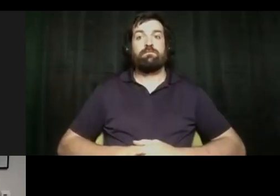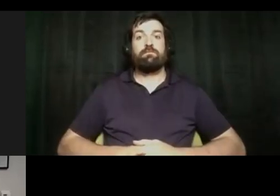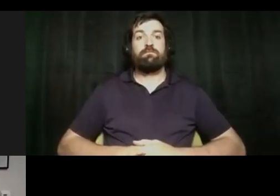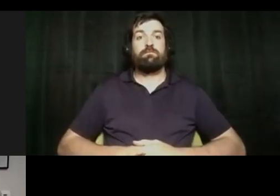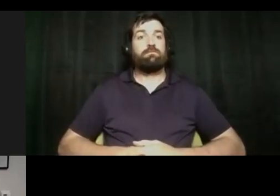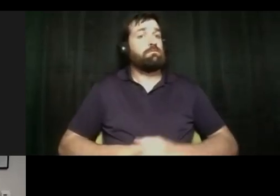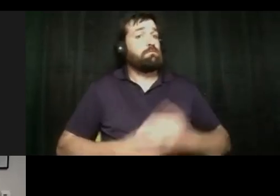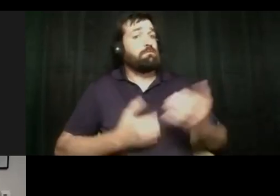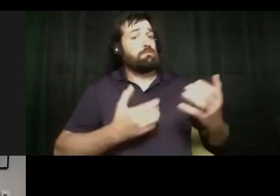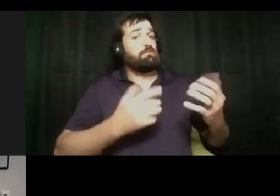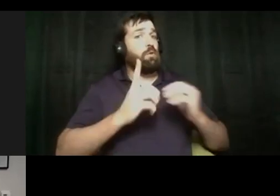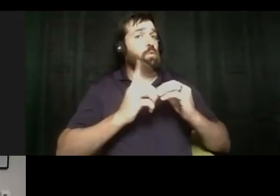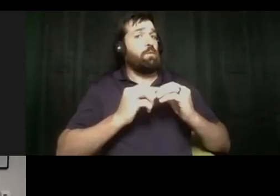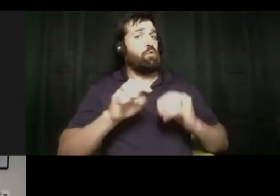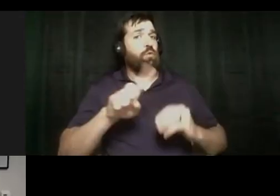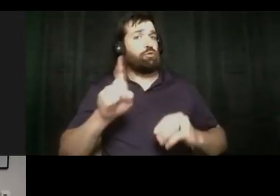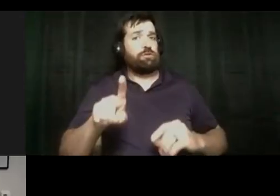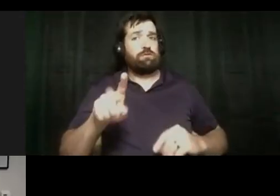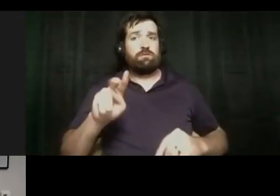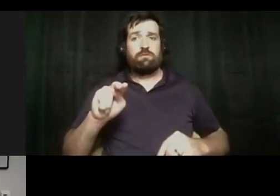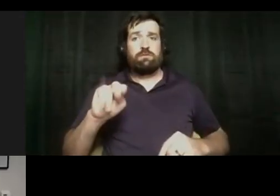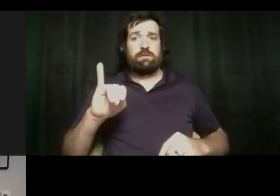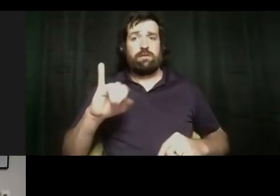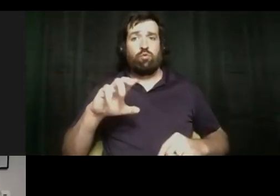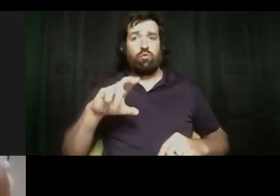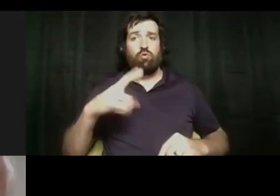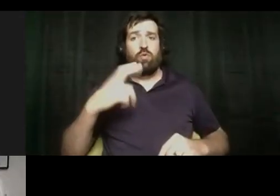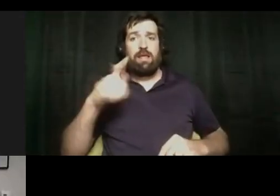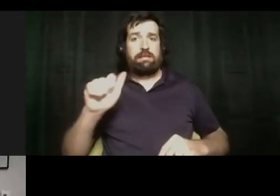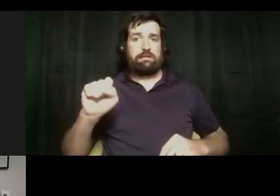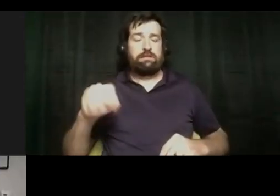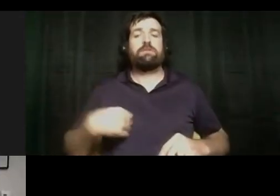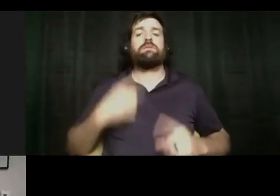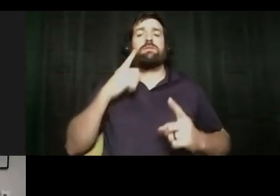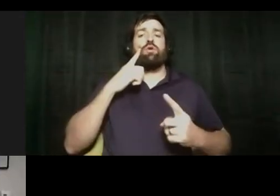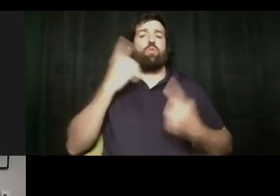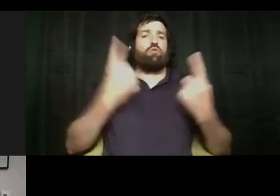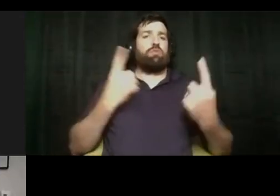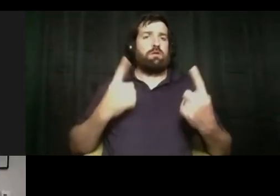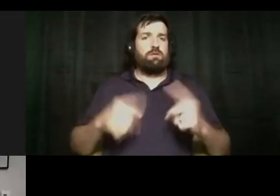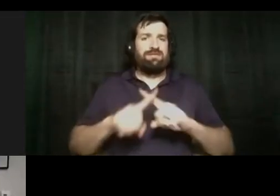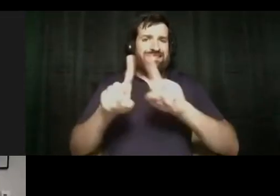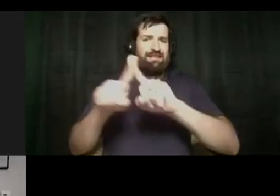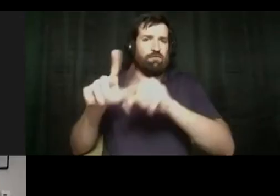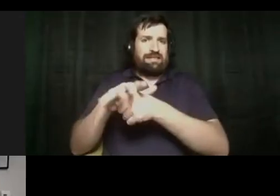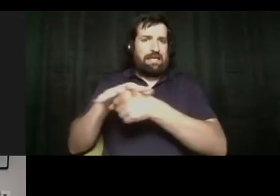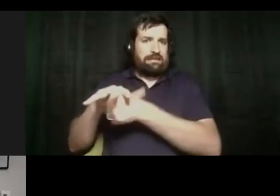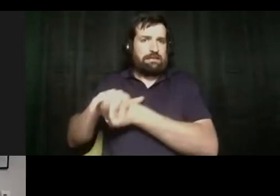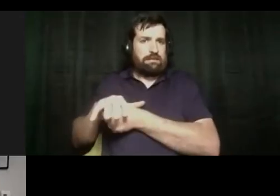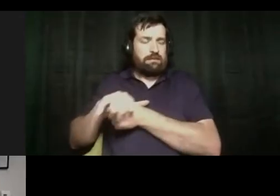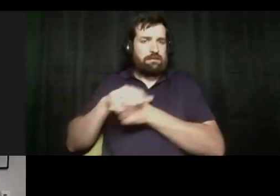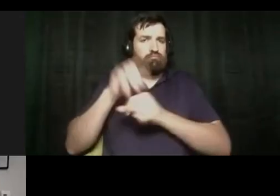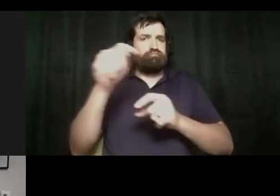I just have one more question, Nicholas. I was wondering, what's at the different sites around the world that you're